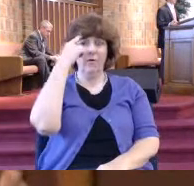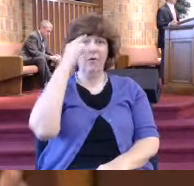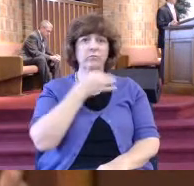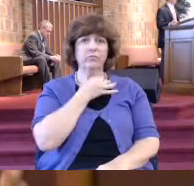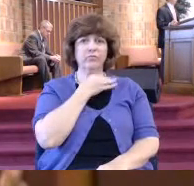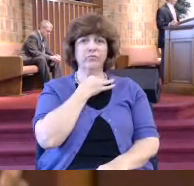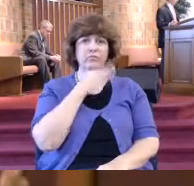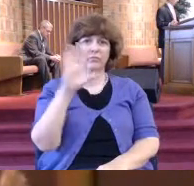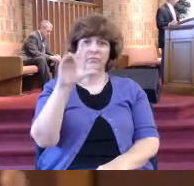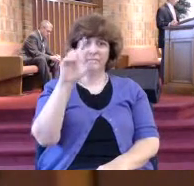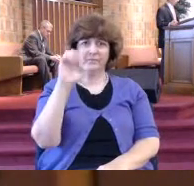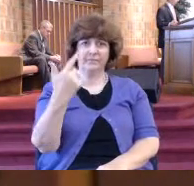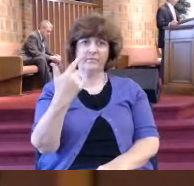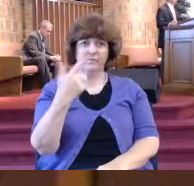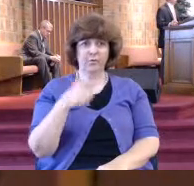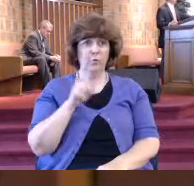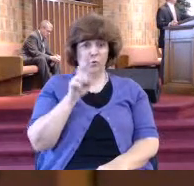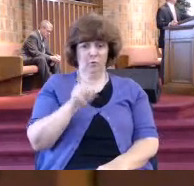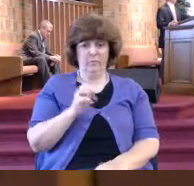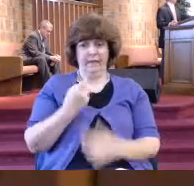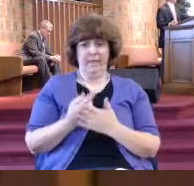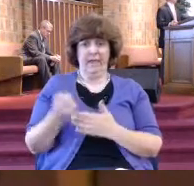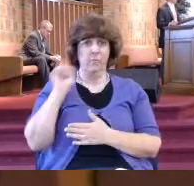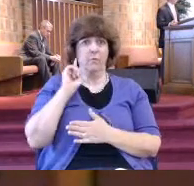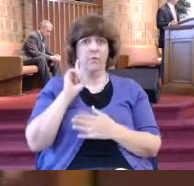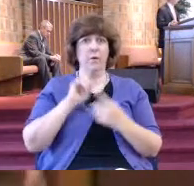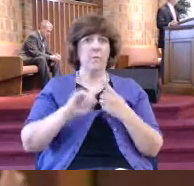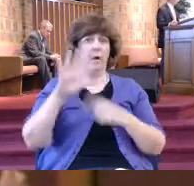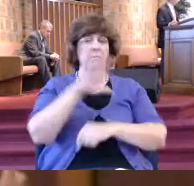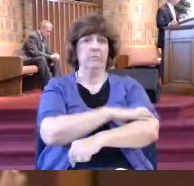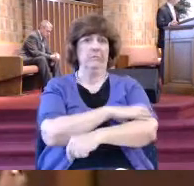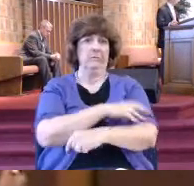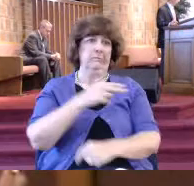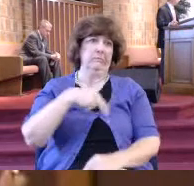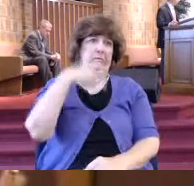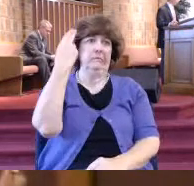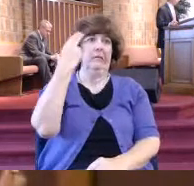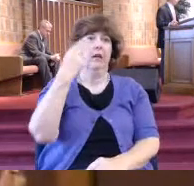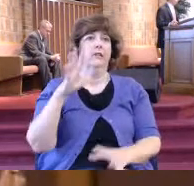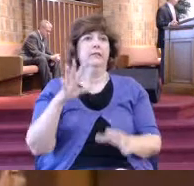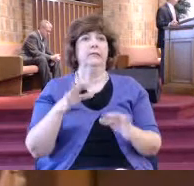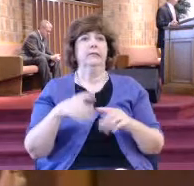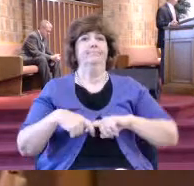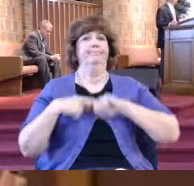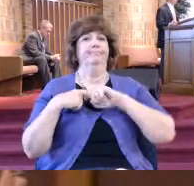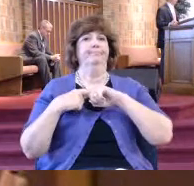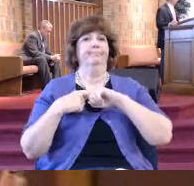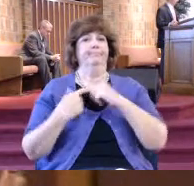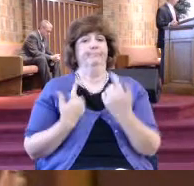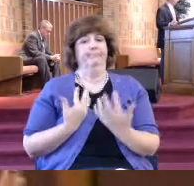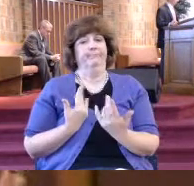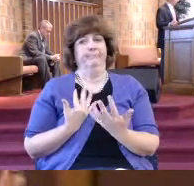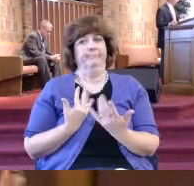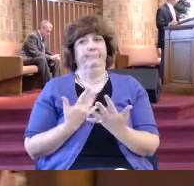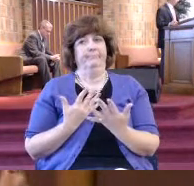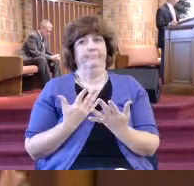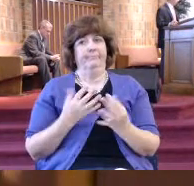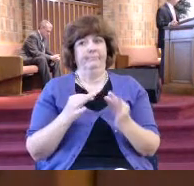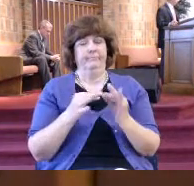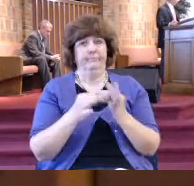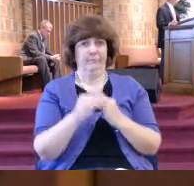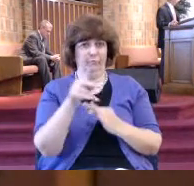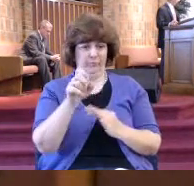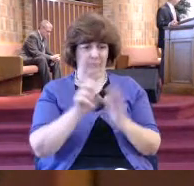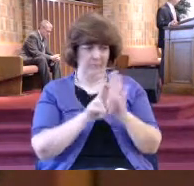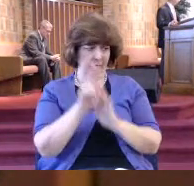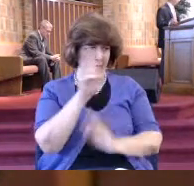was scheduled to have it this past week, and because of his blood pressure being too high, they were unable to do it. So is scheduled to be at Huntsville